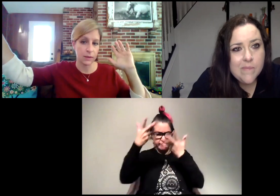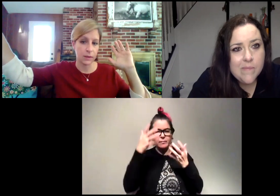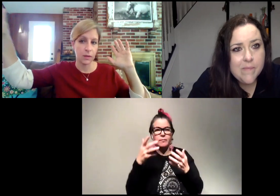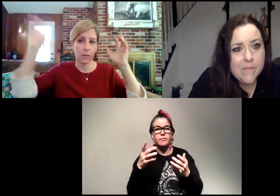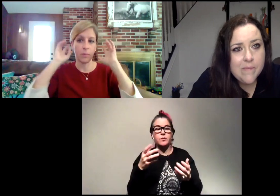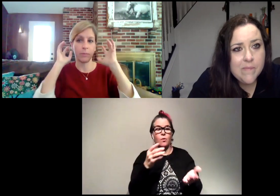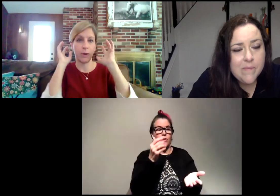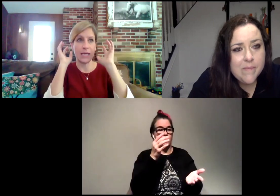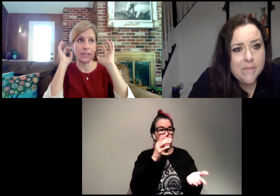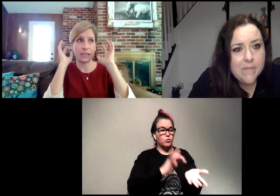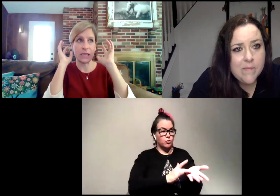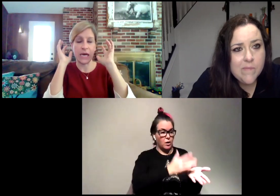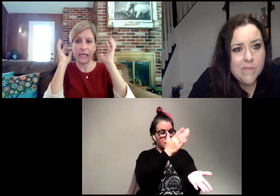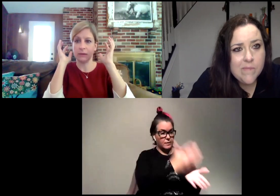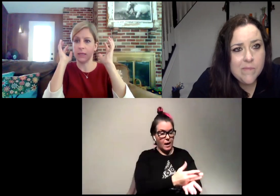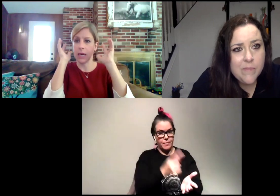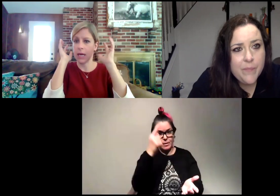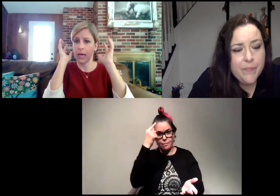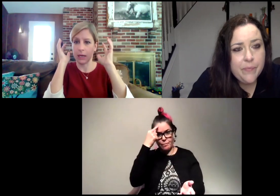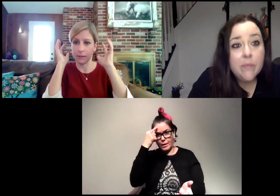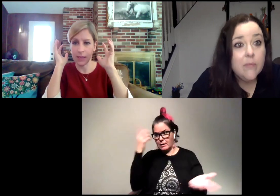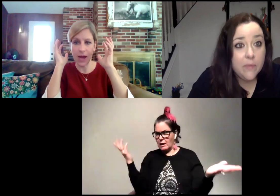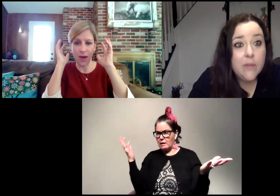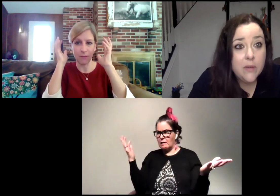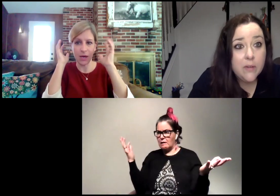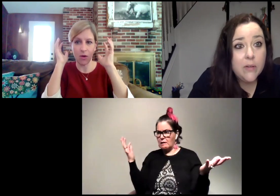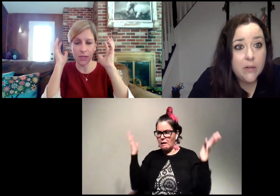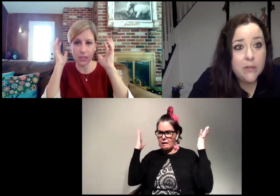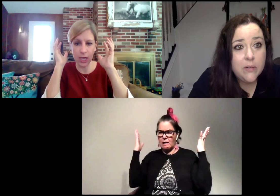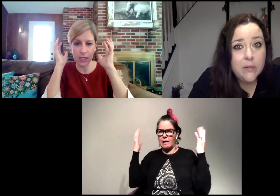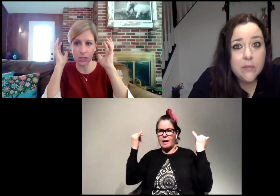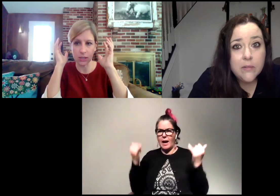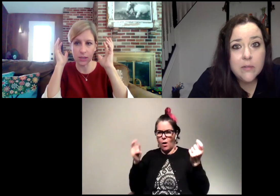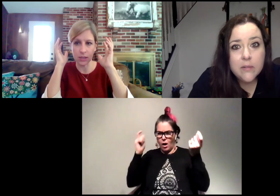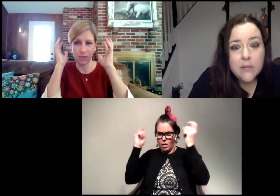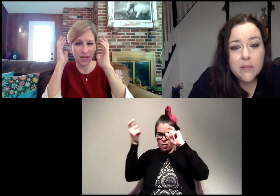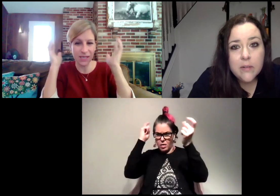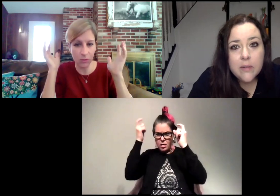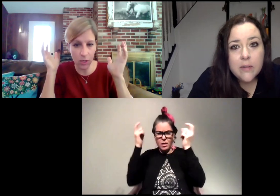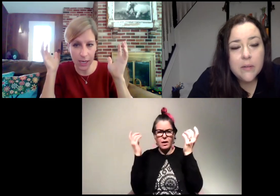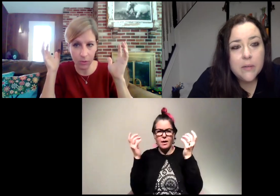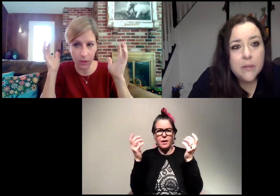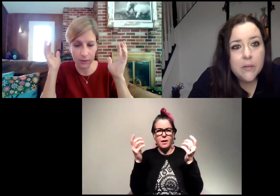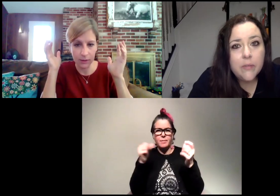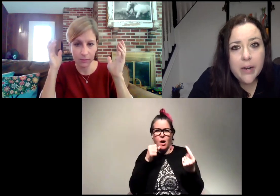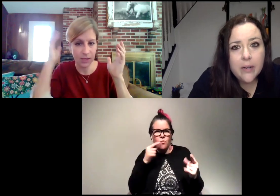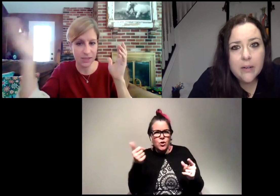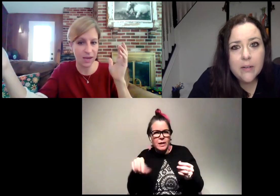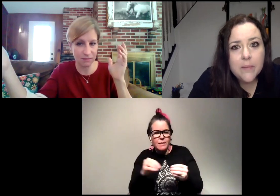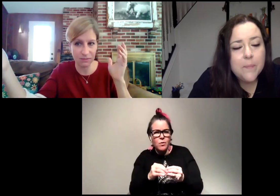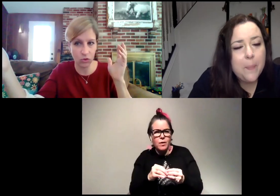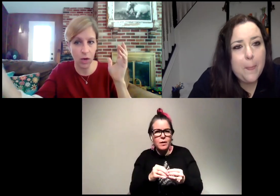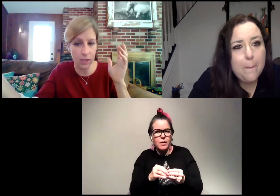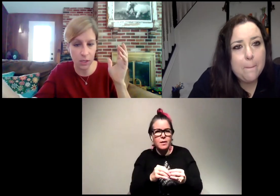away, brain is like, now I've made all these changes, but it doesn't work anymore. Right. Because